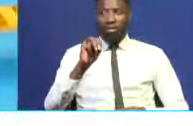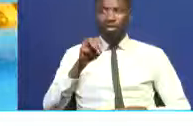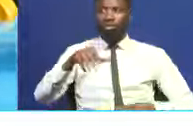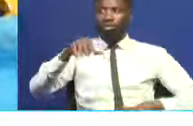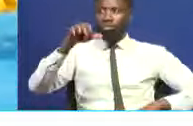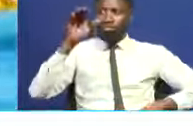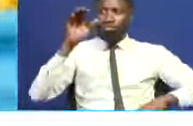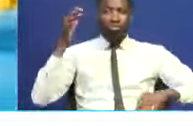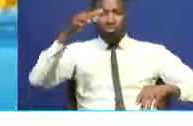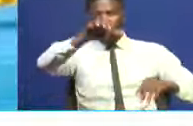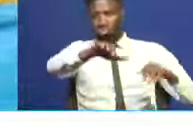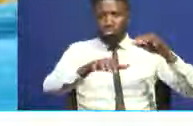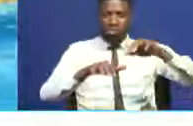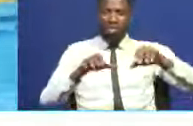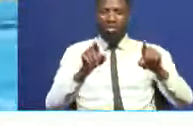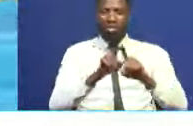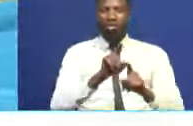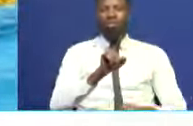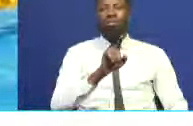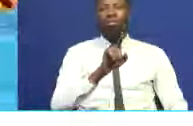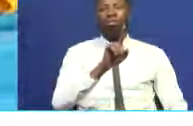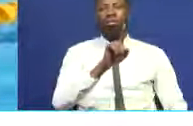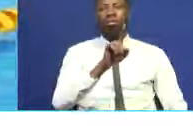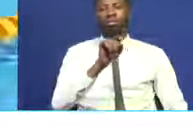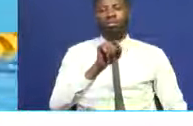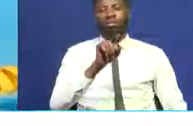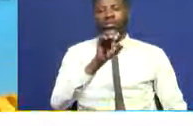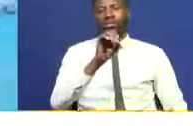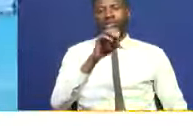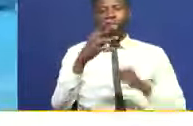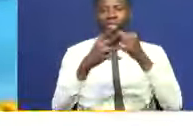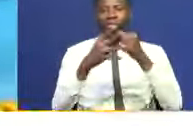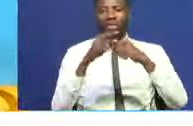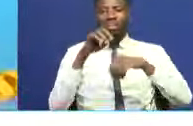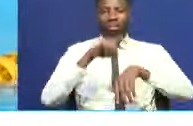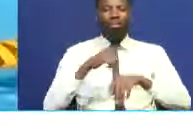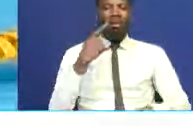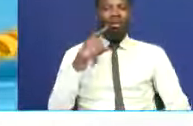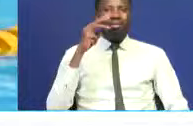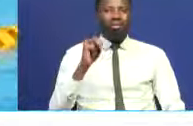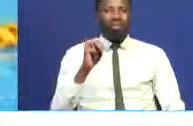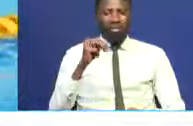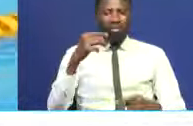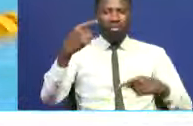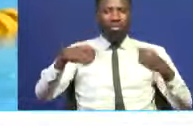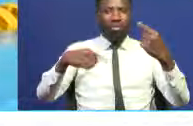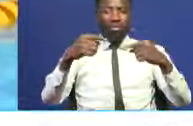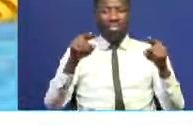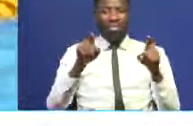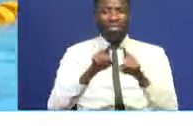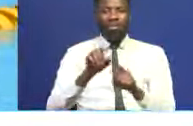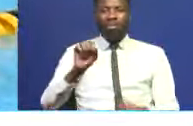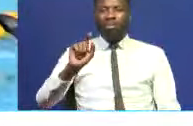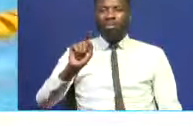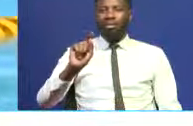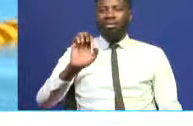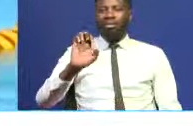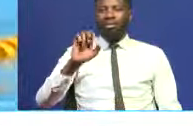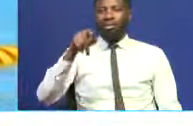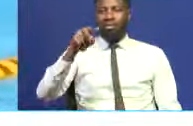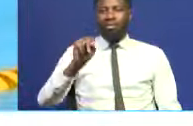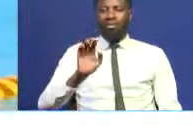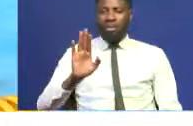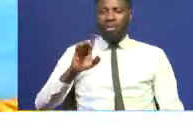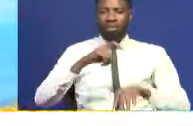minute 05.89 seconds in the 100 meters event. On the other hand, Stephen Ndegwa